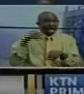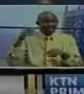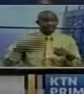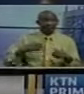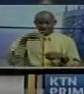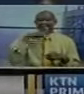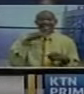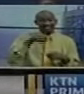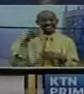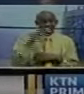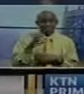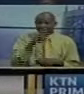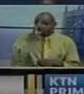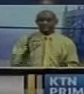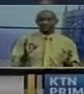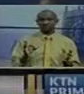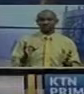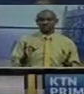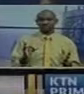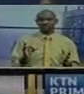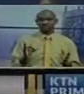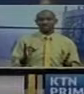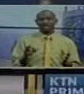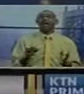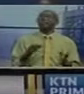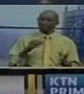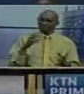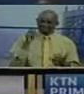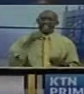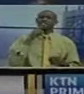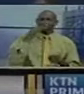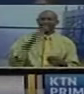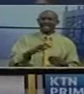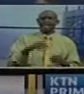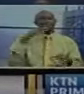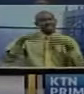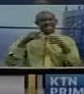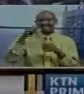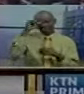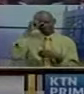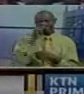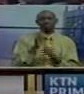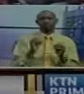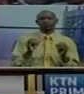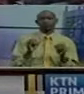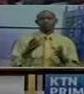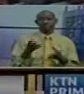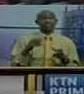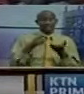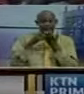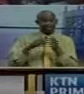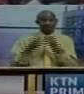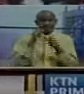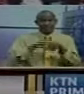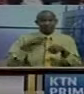die in this country, it is very serious. Mr. Speaker, let's not play a double speak. The debate came just a